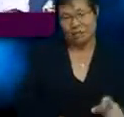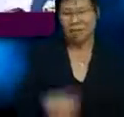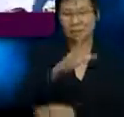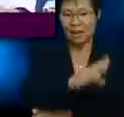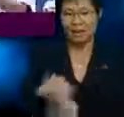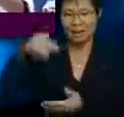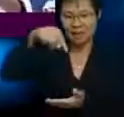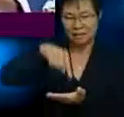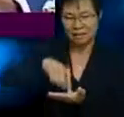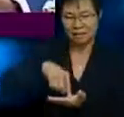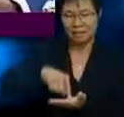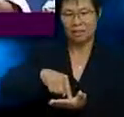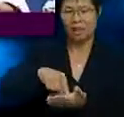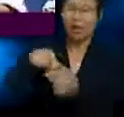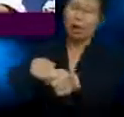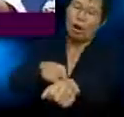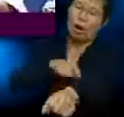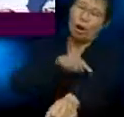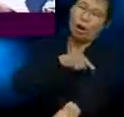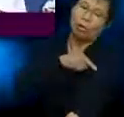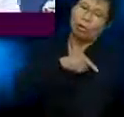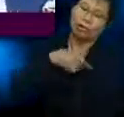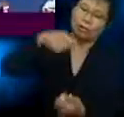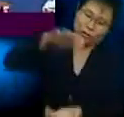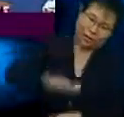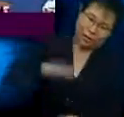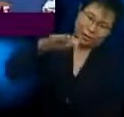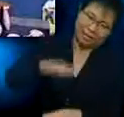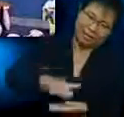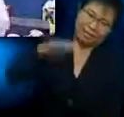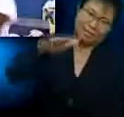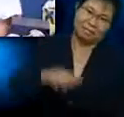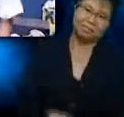And this is a long spring.